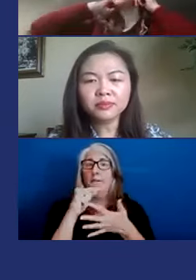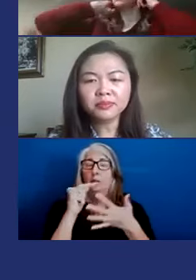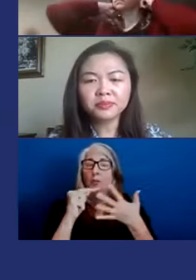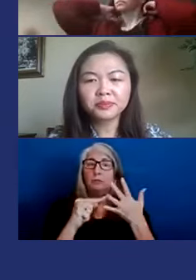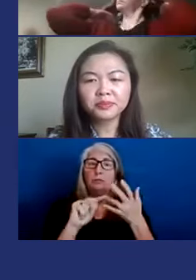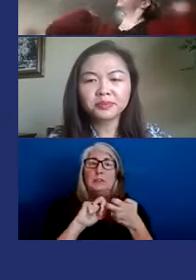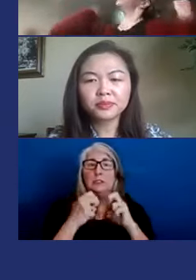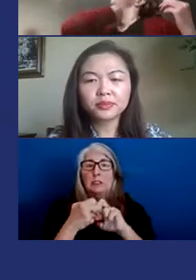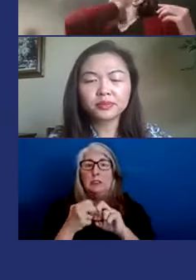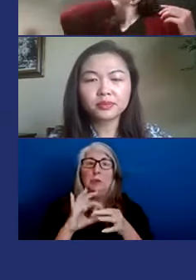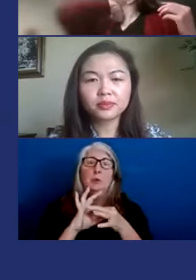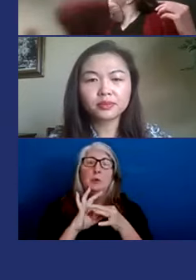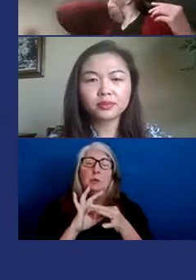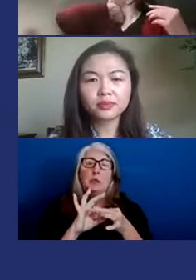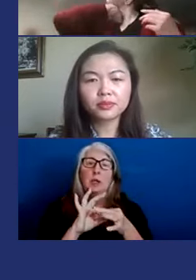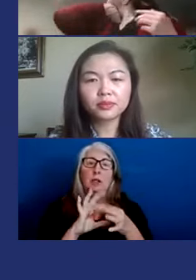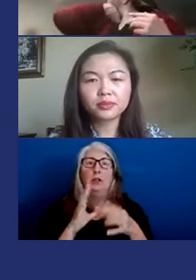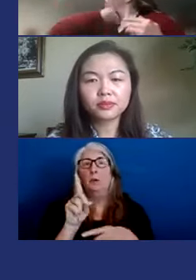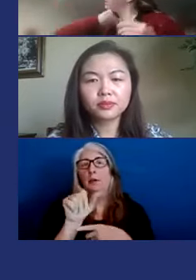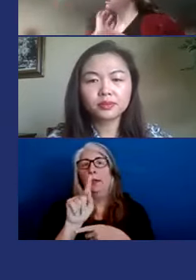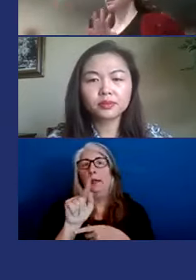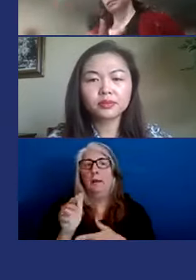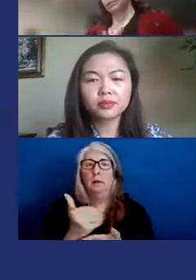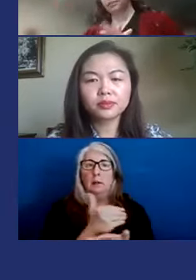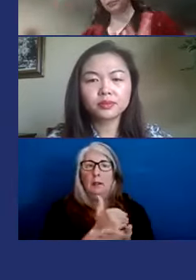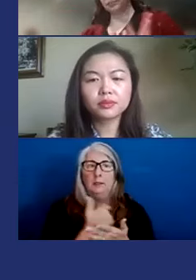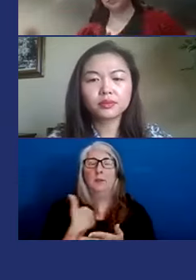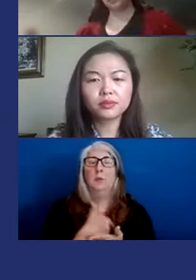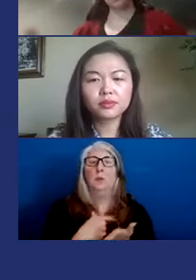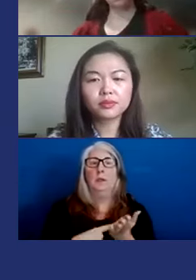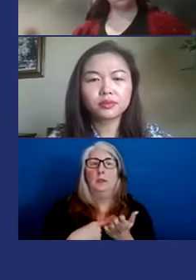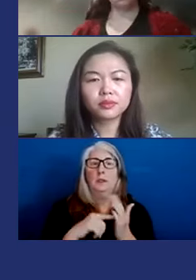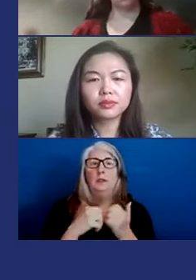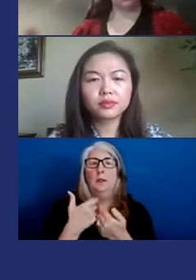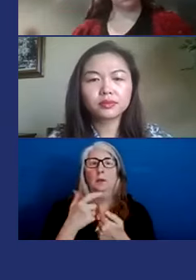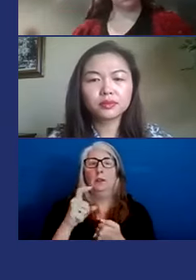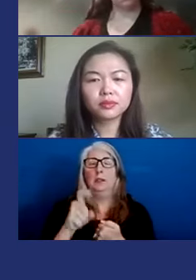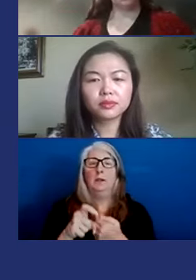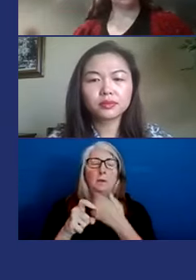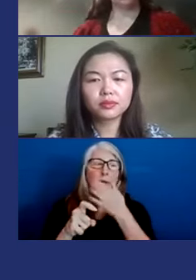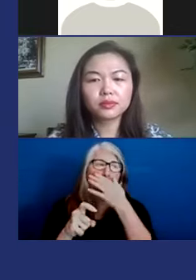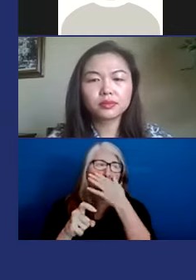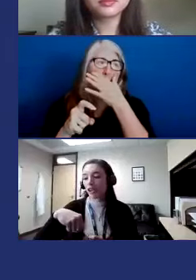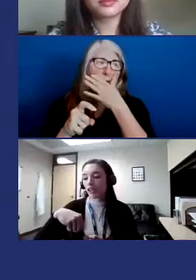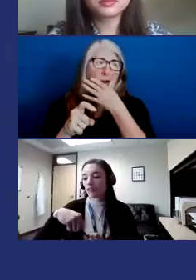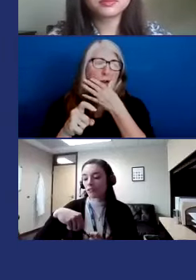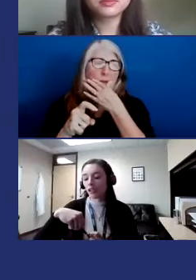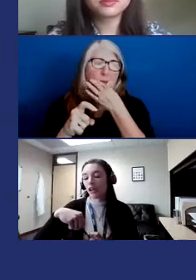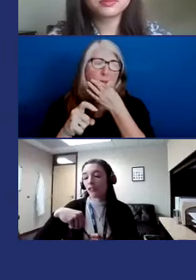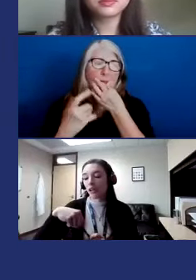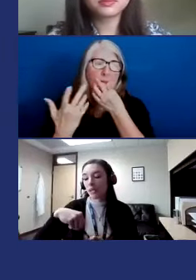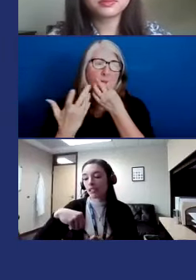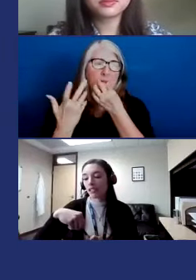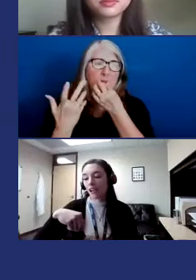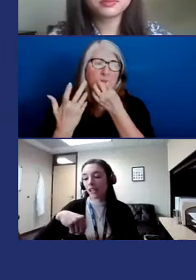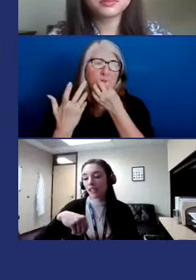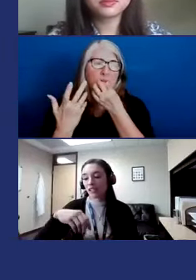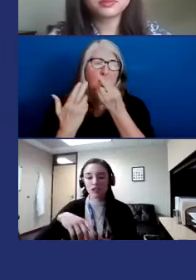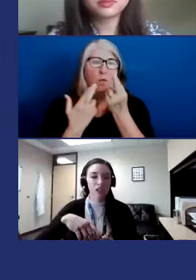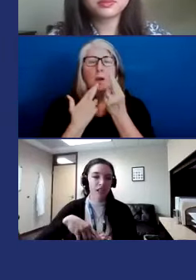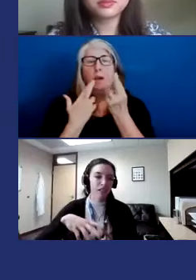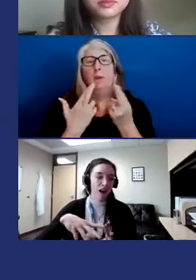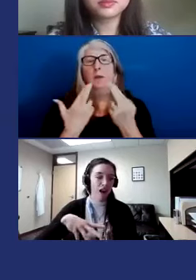for the data collection. We did discuss how it needs to be, how it would be recommended to have